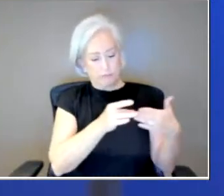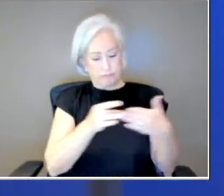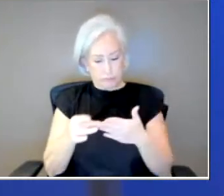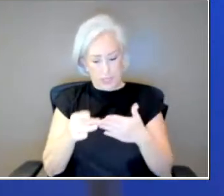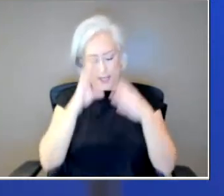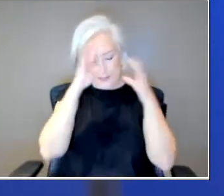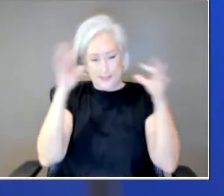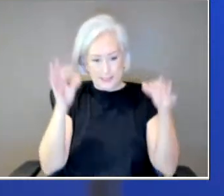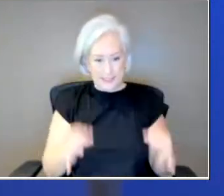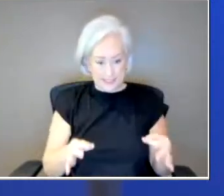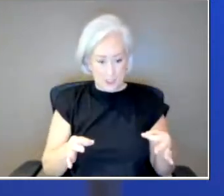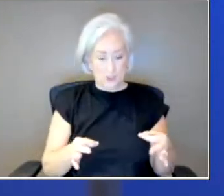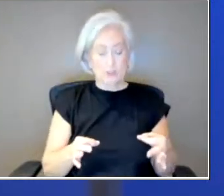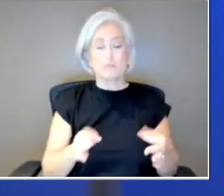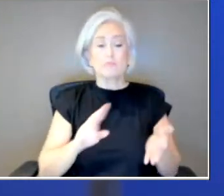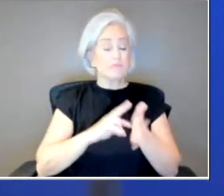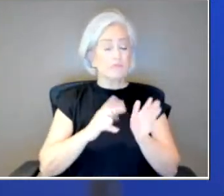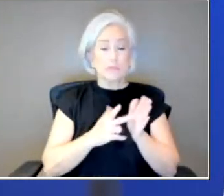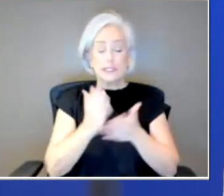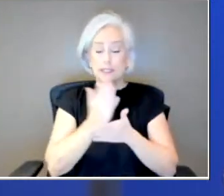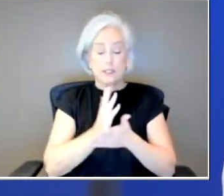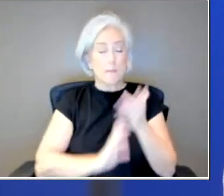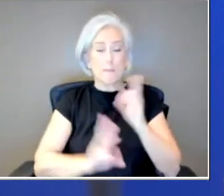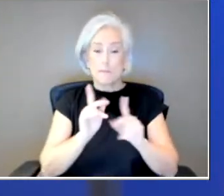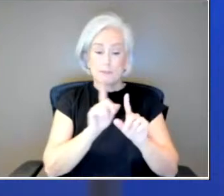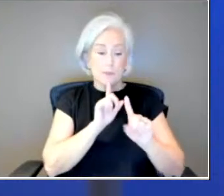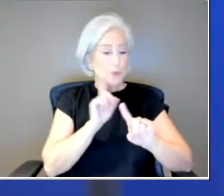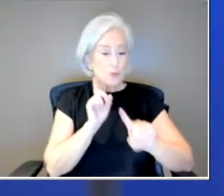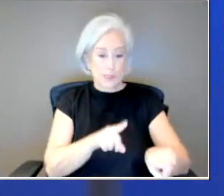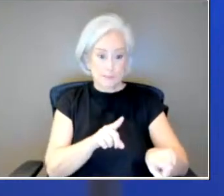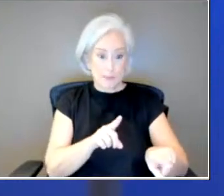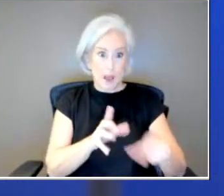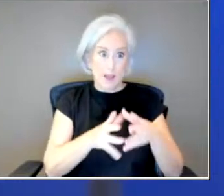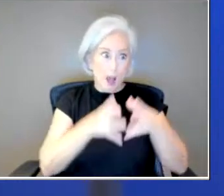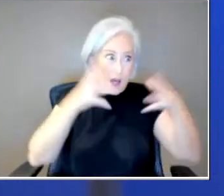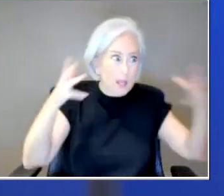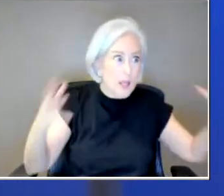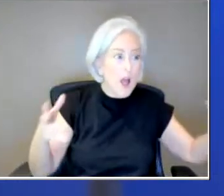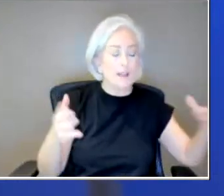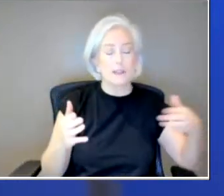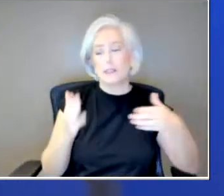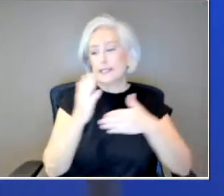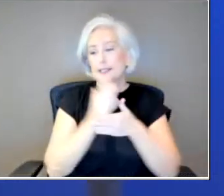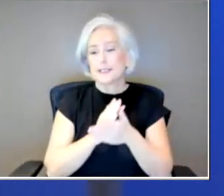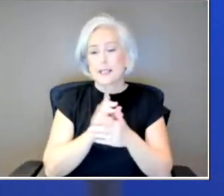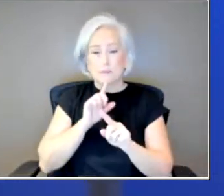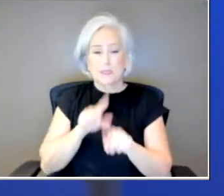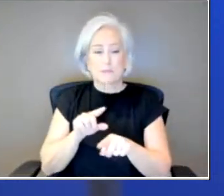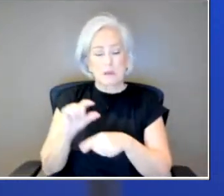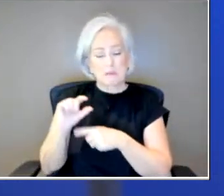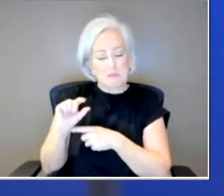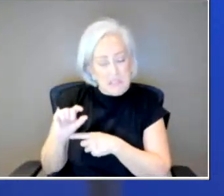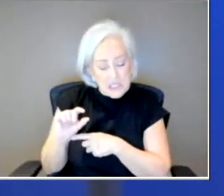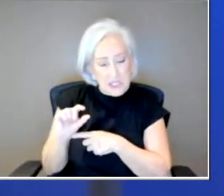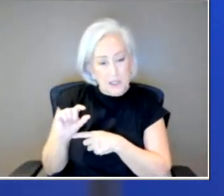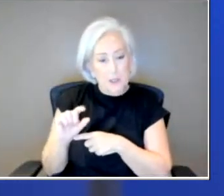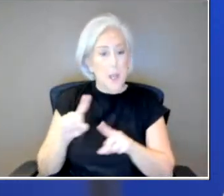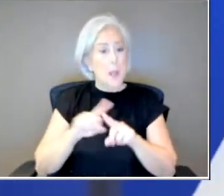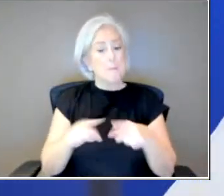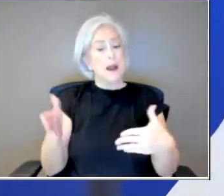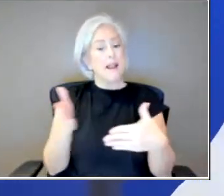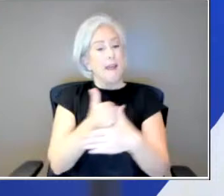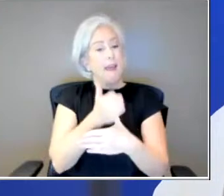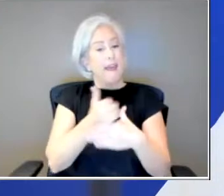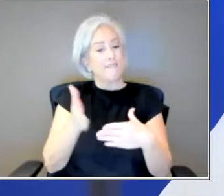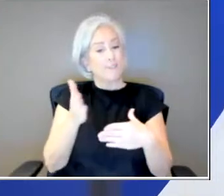So some people respond a little bit and some people respond a whole lot, but we know on average, when you look at these big cases, people on